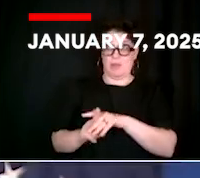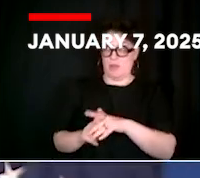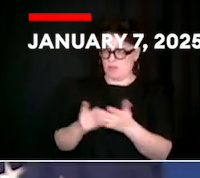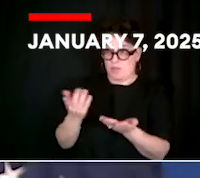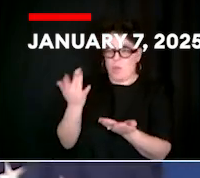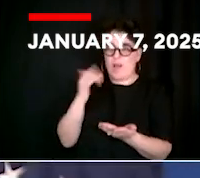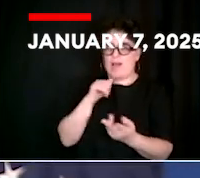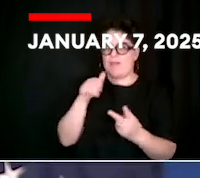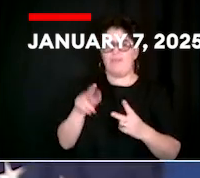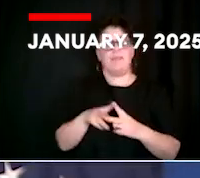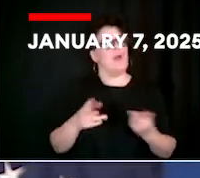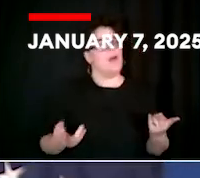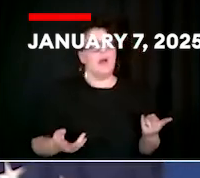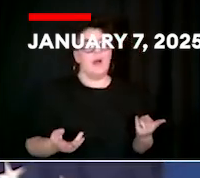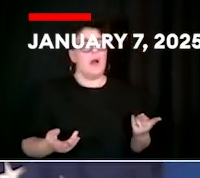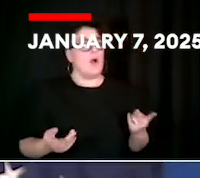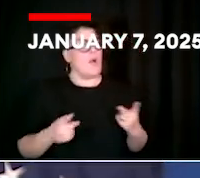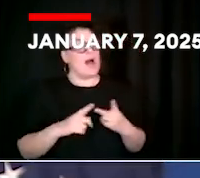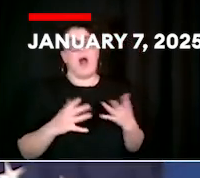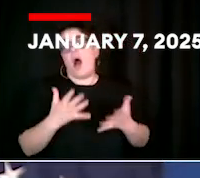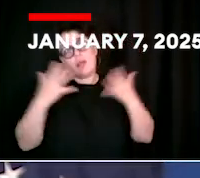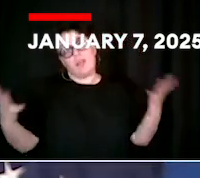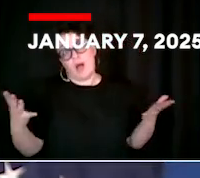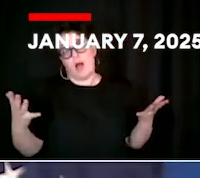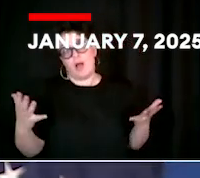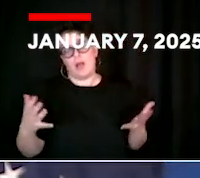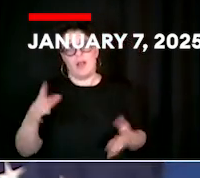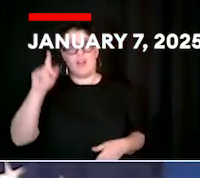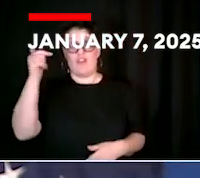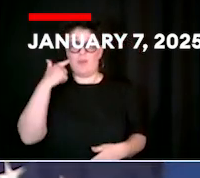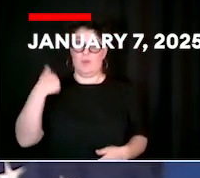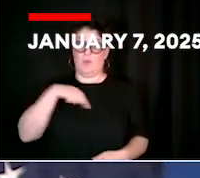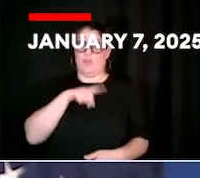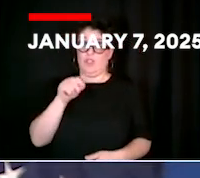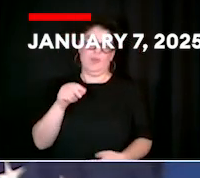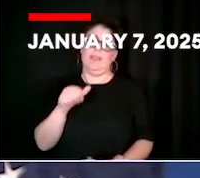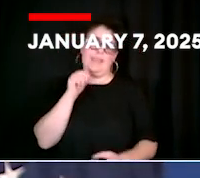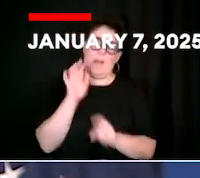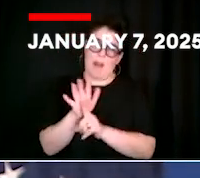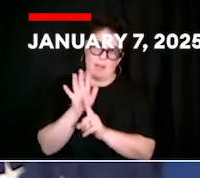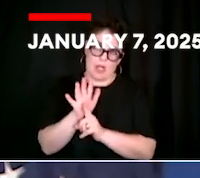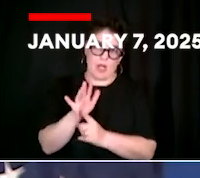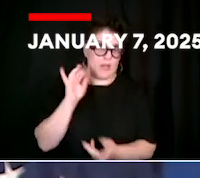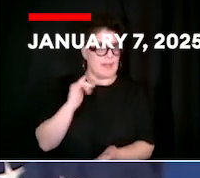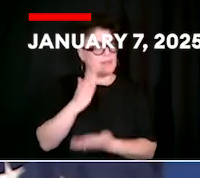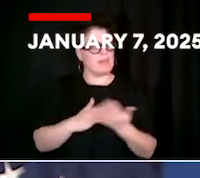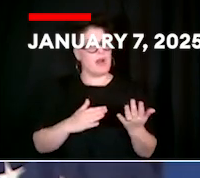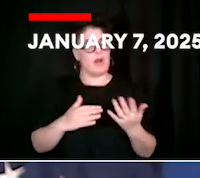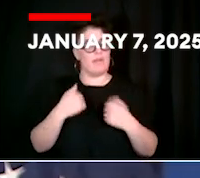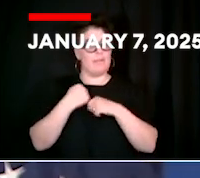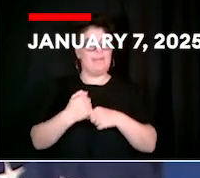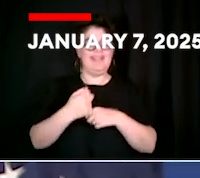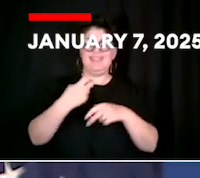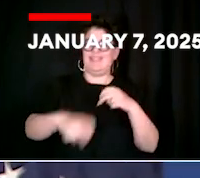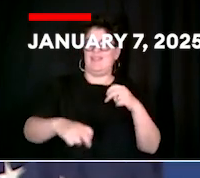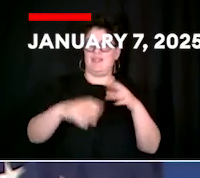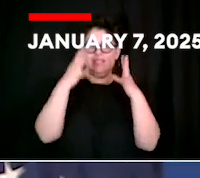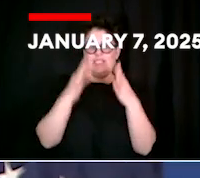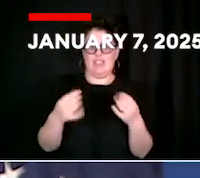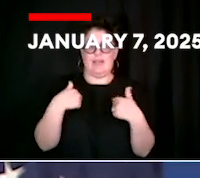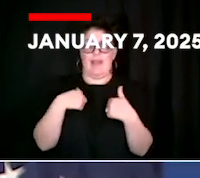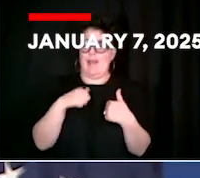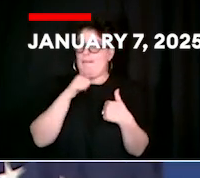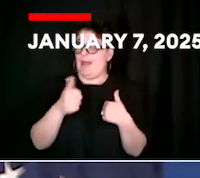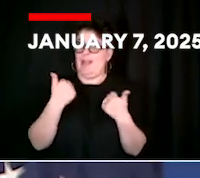is unpopular and popular. That's the life of making tough decisions. I am not trying to put Bigfoot